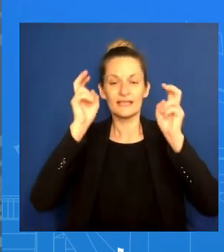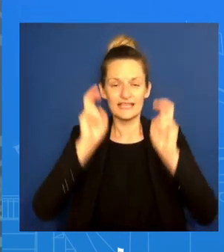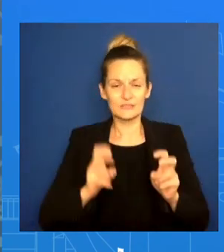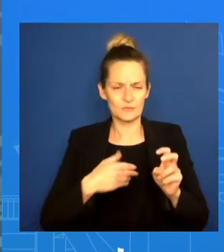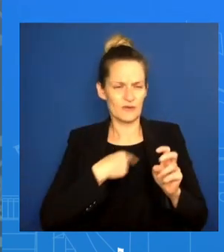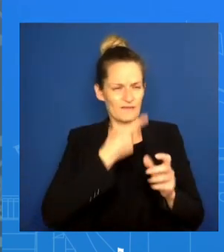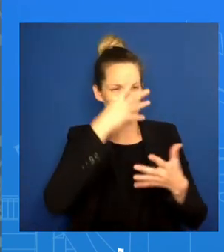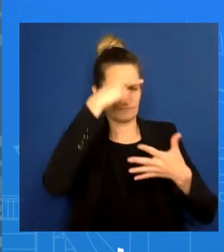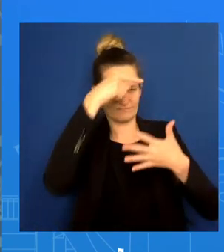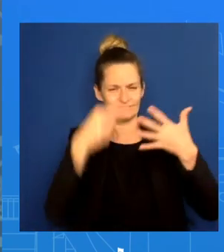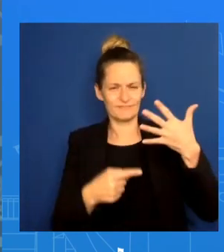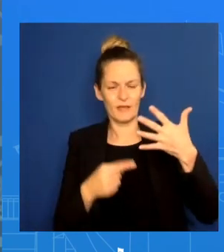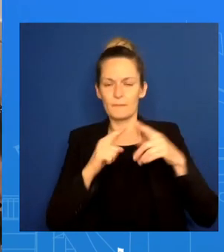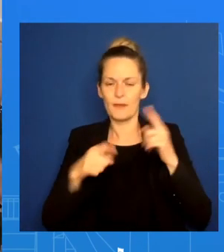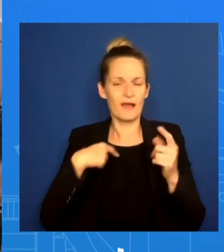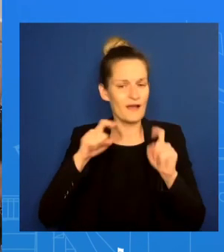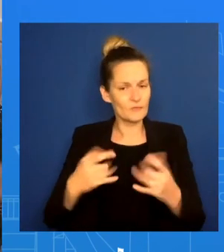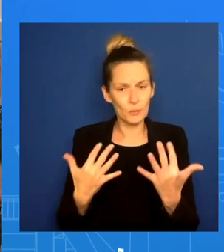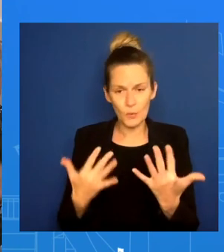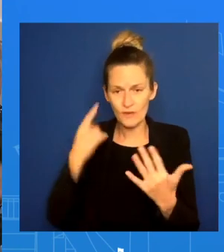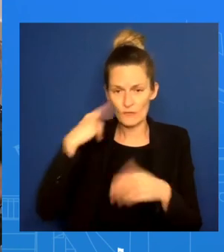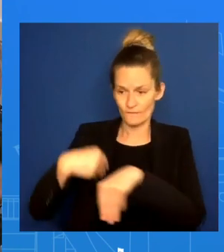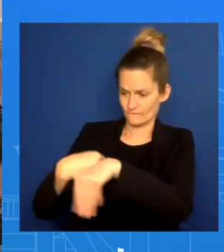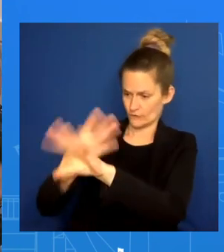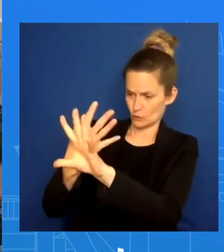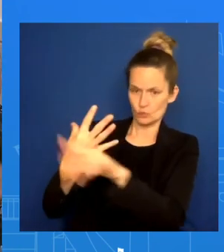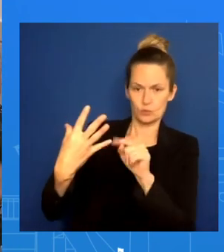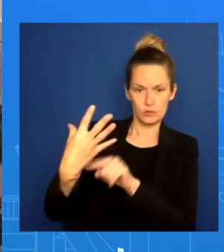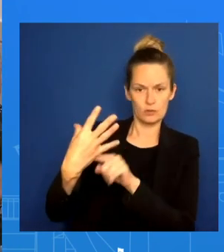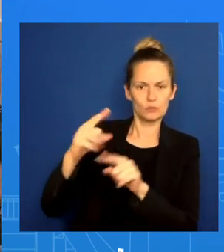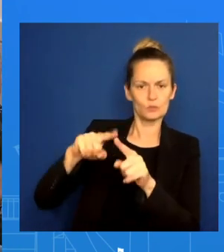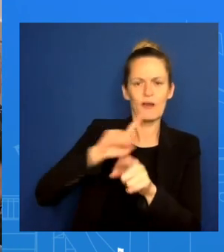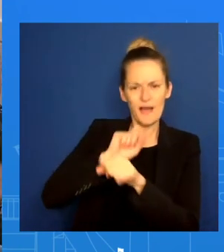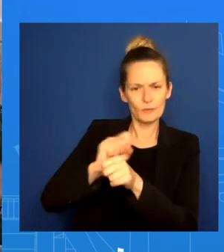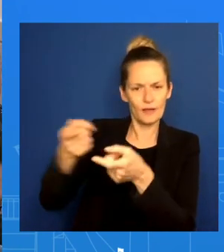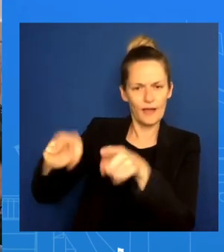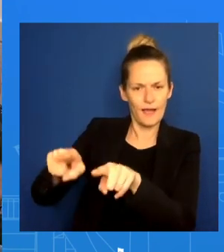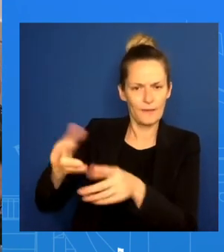did. Regarding Saudi Arabia, President Biden